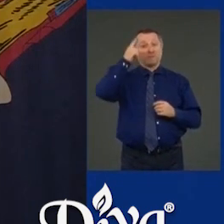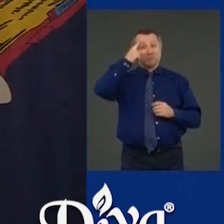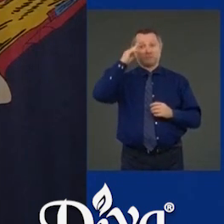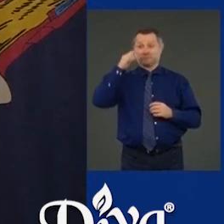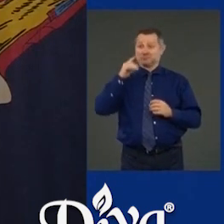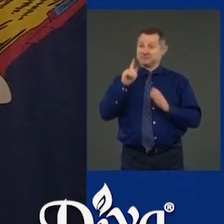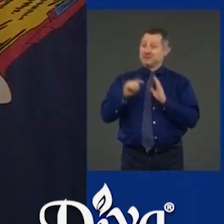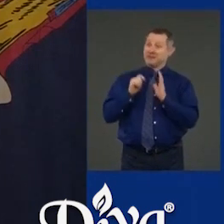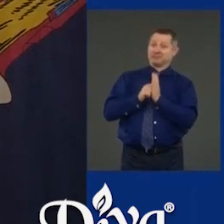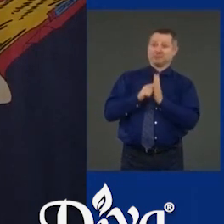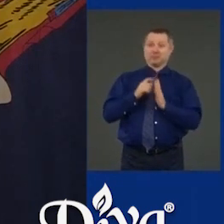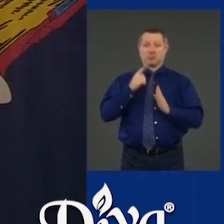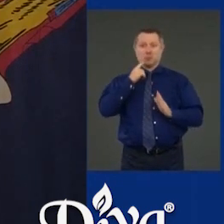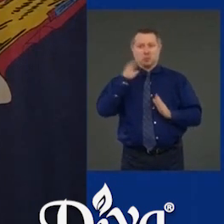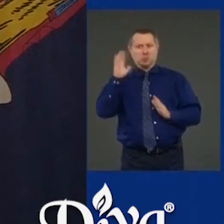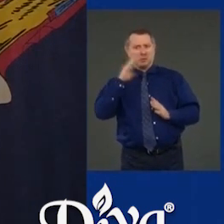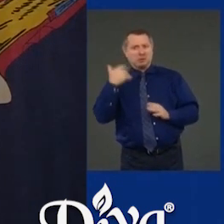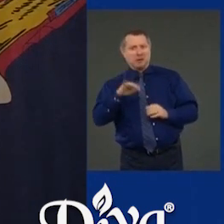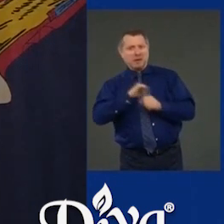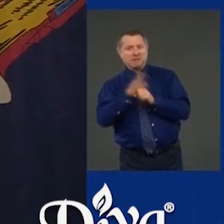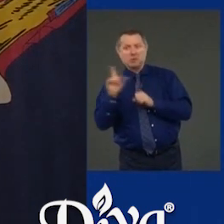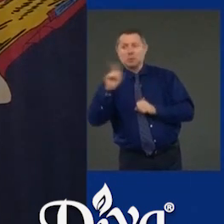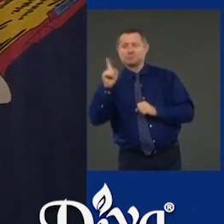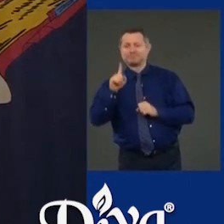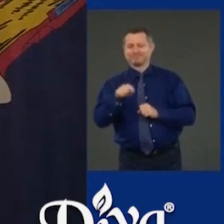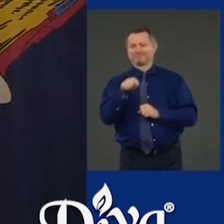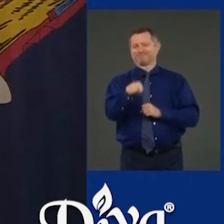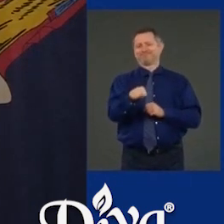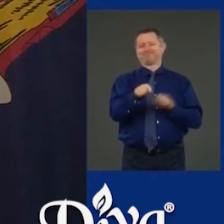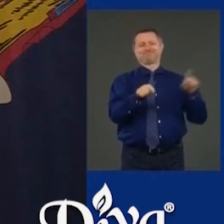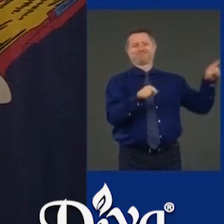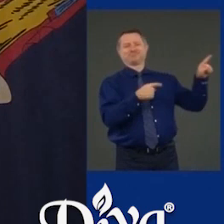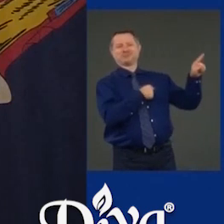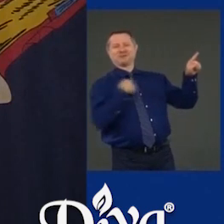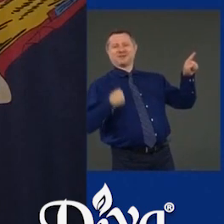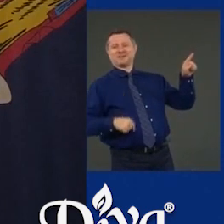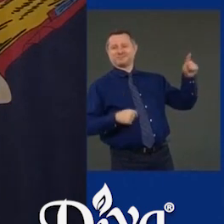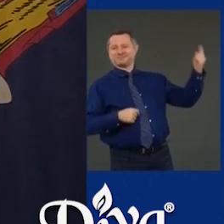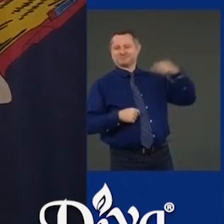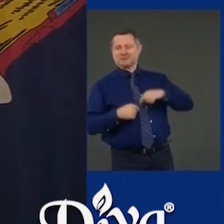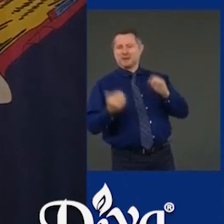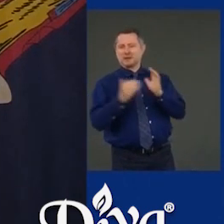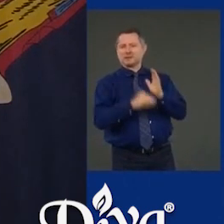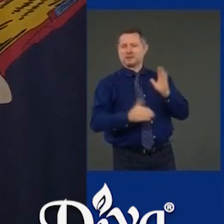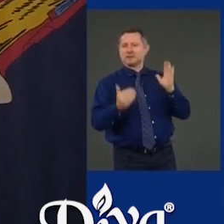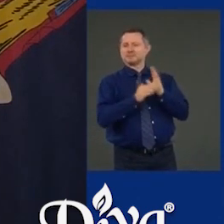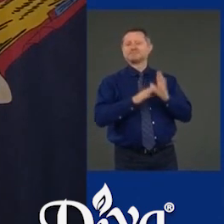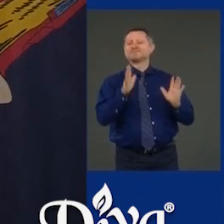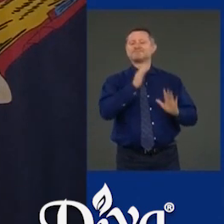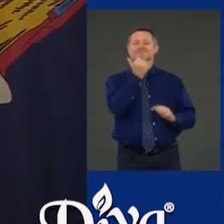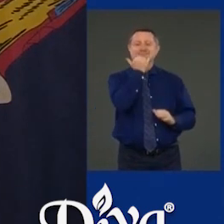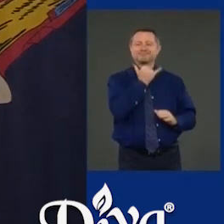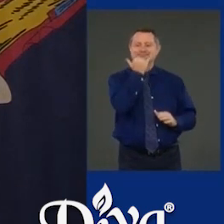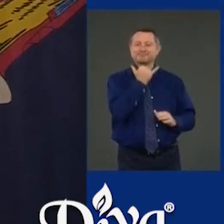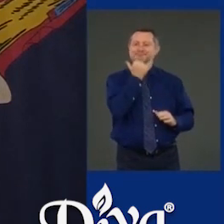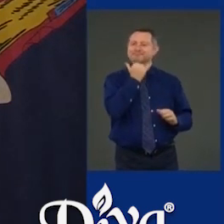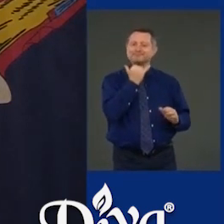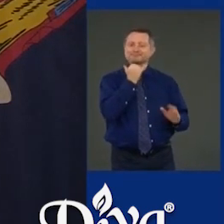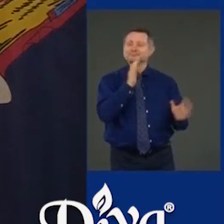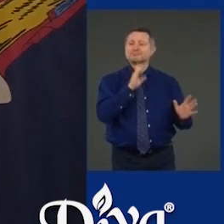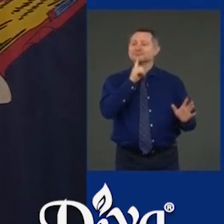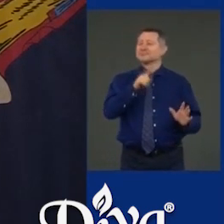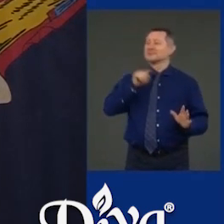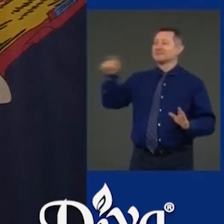told us the virus was in China, it's in China, it's in China. It wasn't in China. It had left China and went to